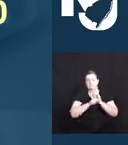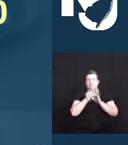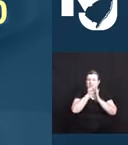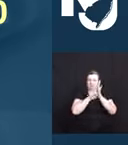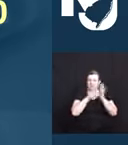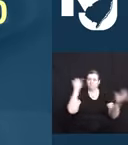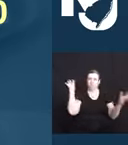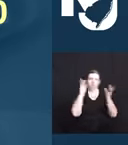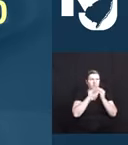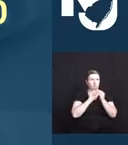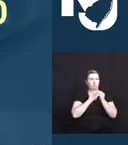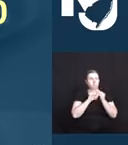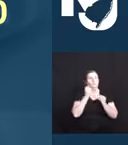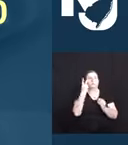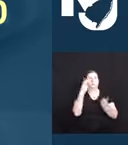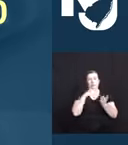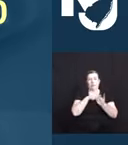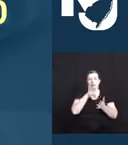now